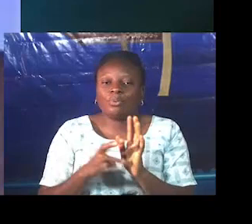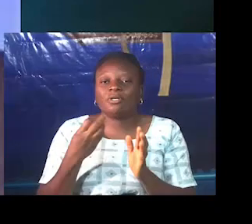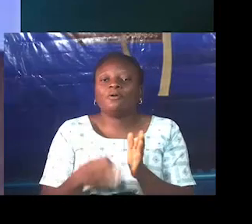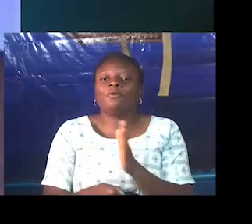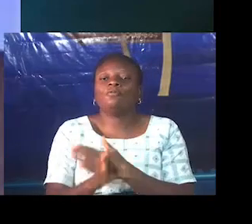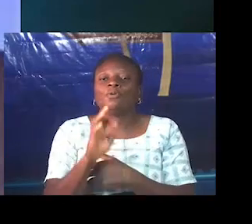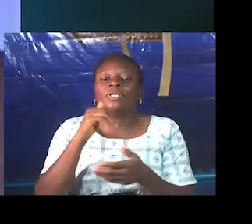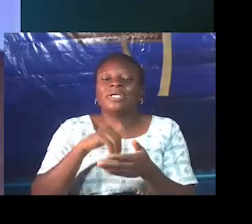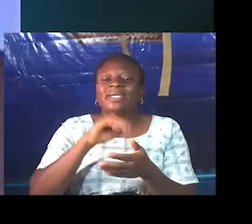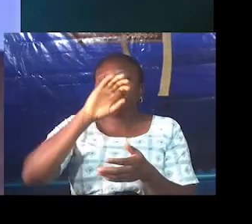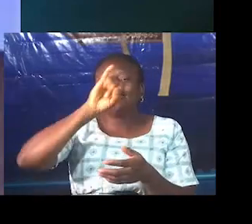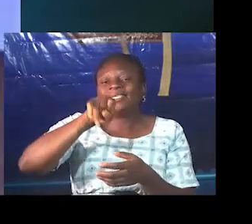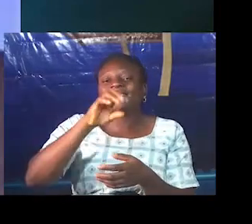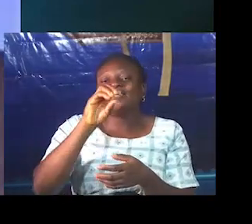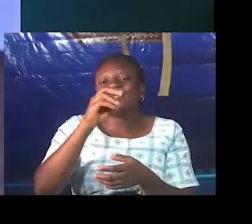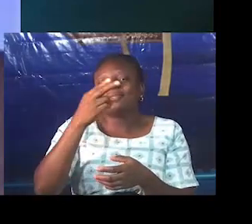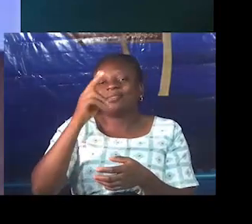It says